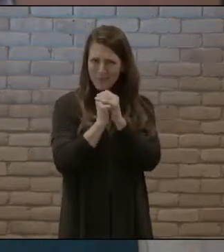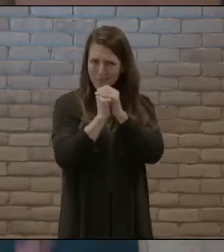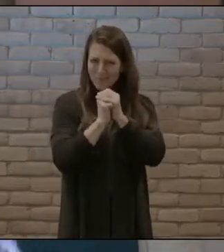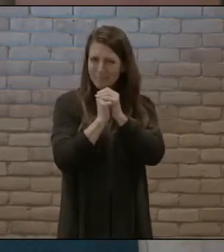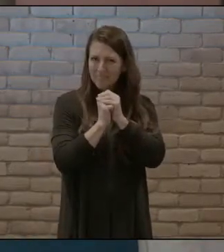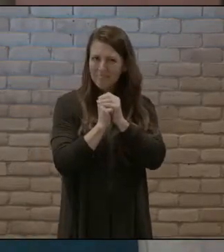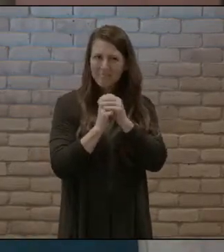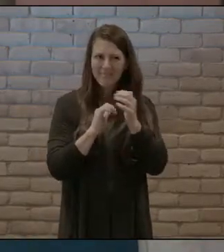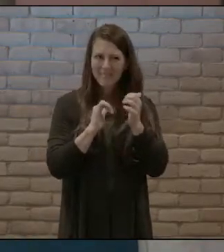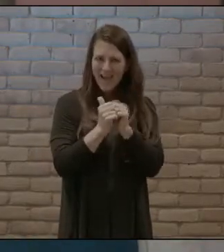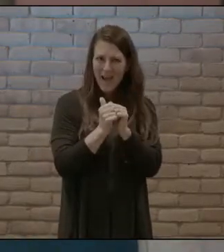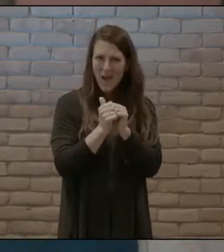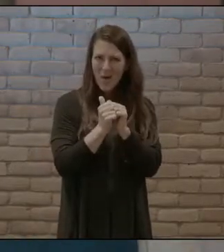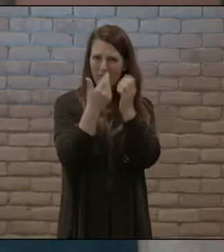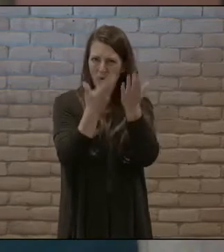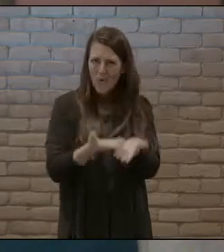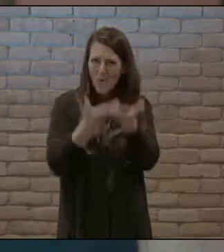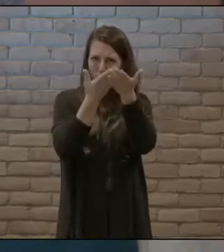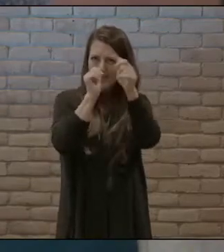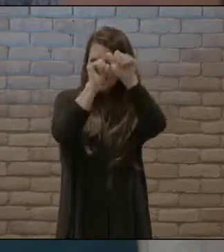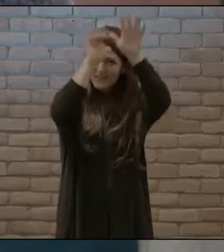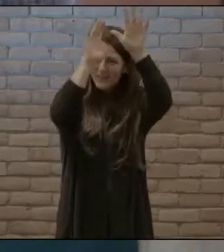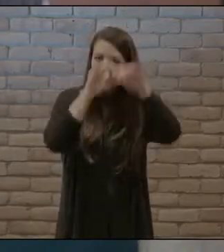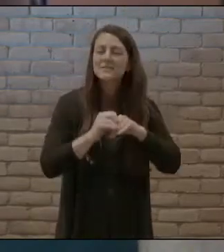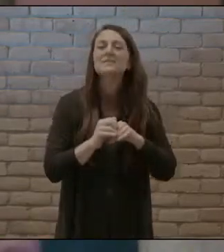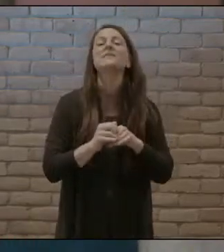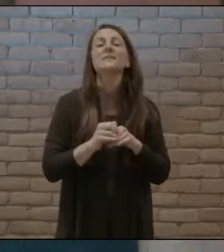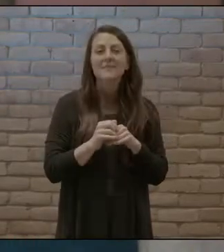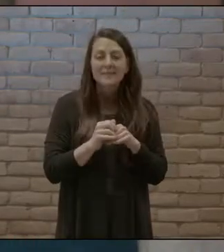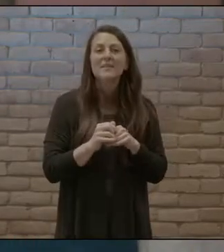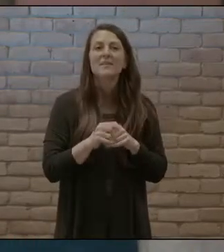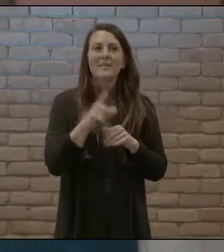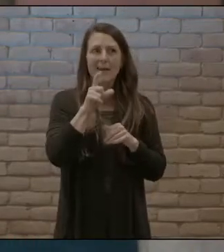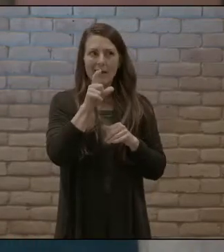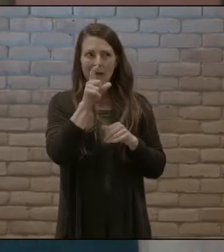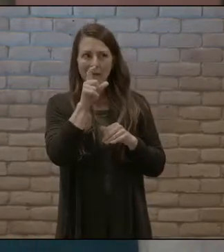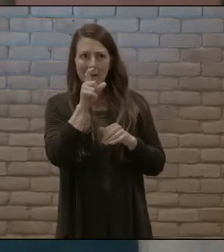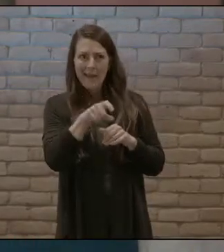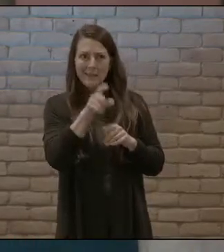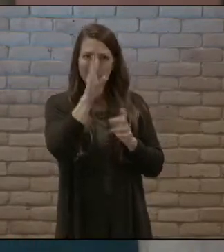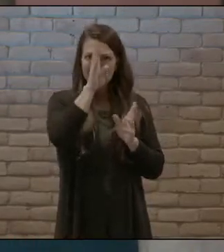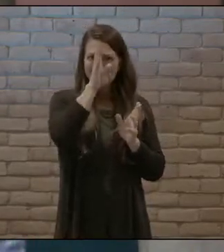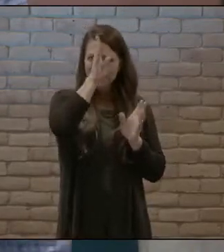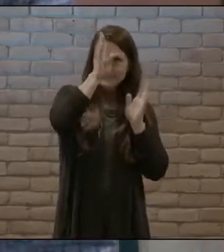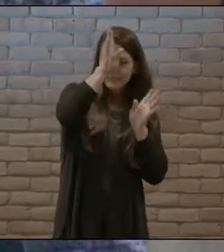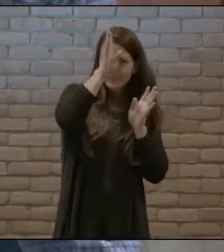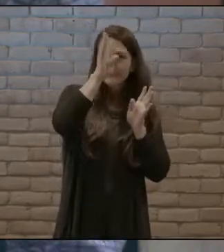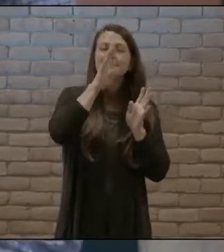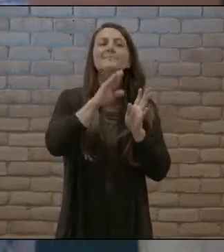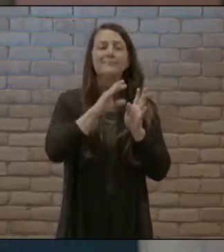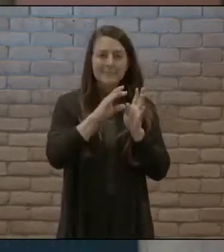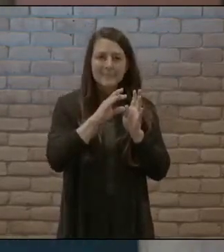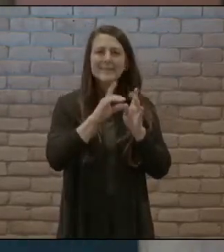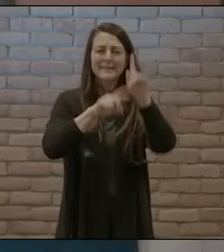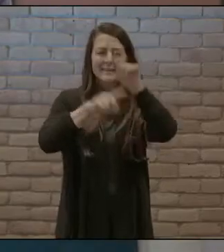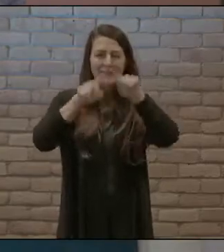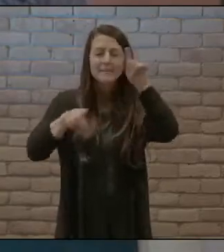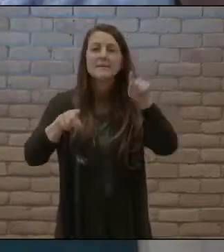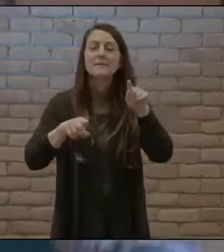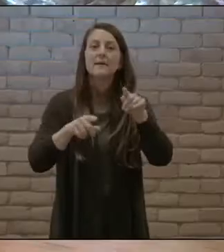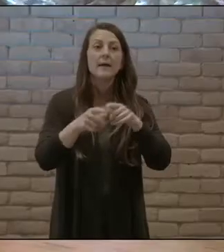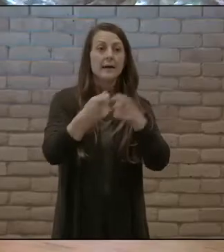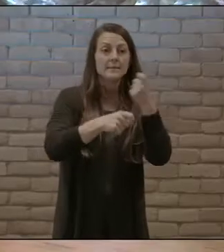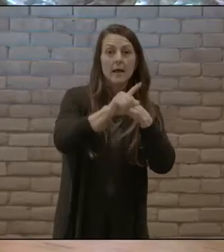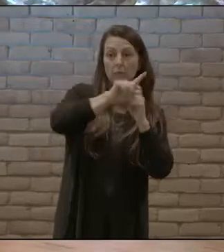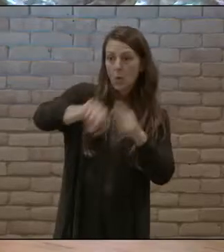How are they going to offer sacrifice? Well, they had to get innovative. And they got innovative in a bunch of ways. Instead of